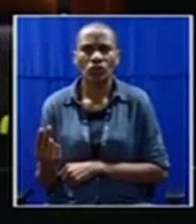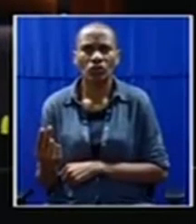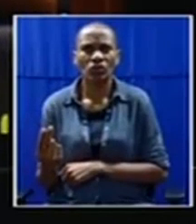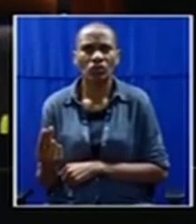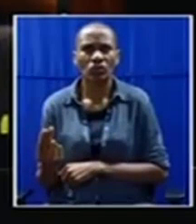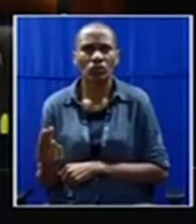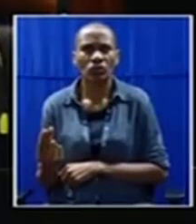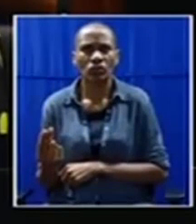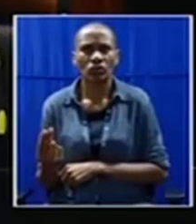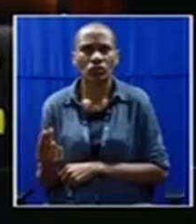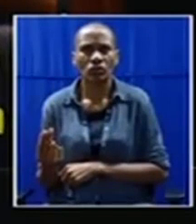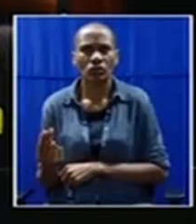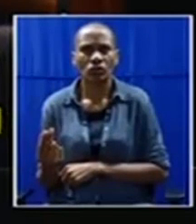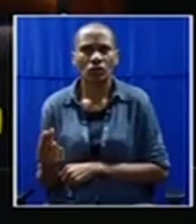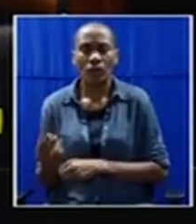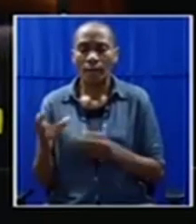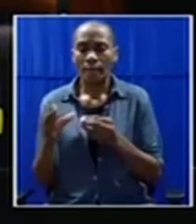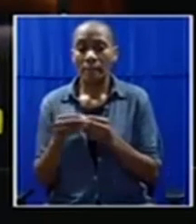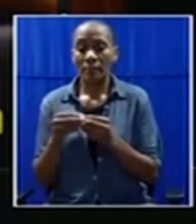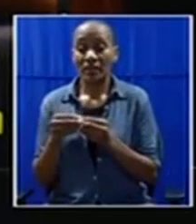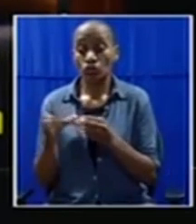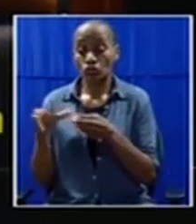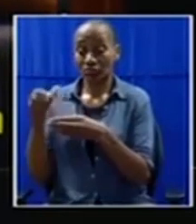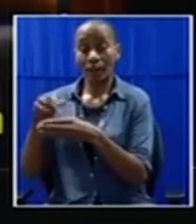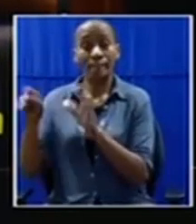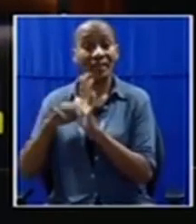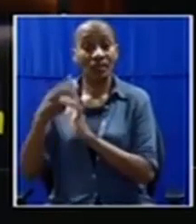There are members of the -2 club.